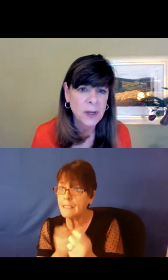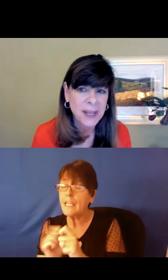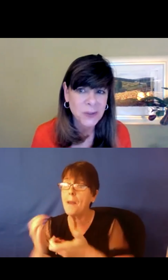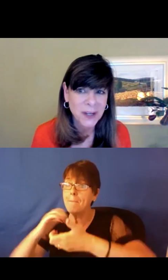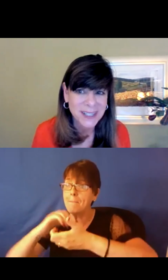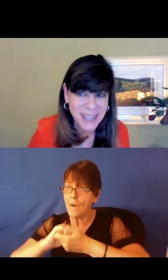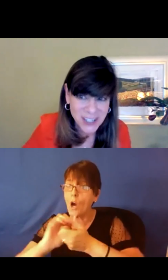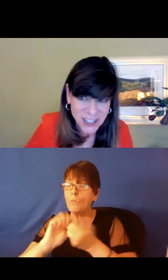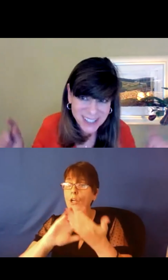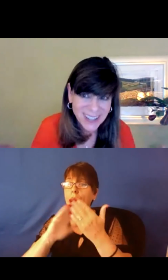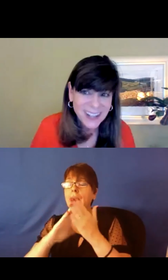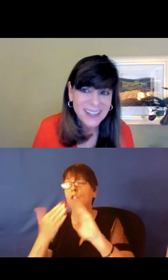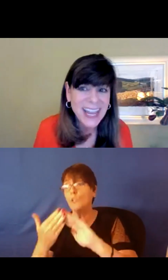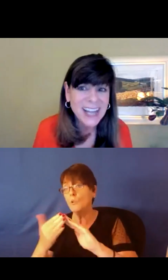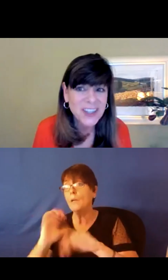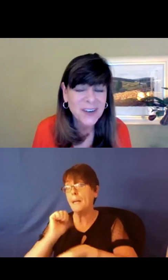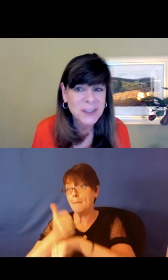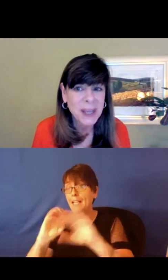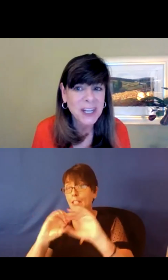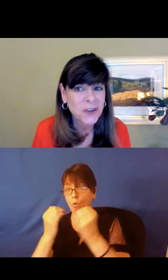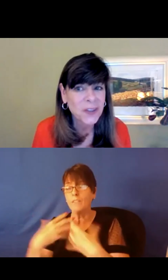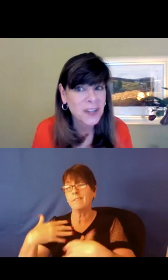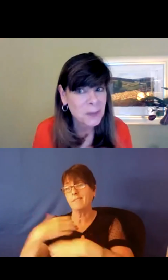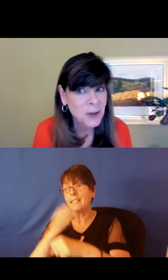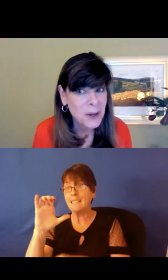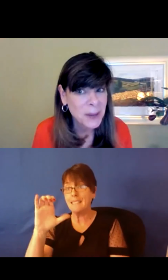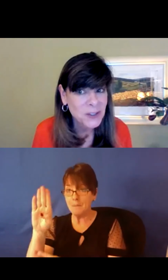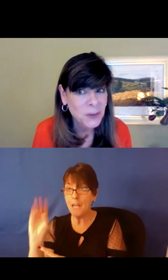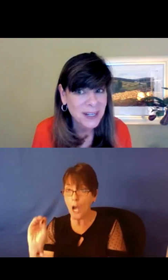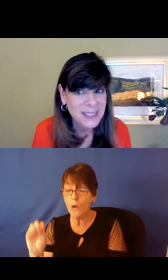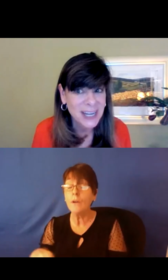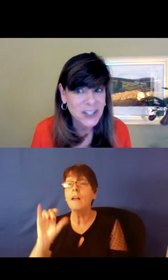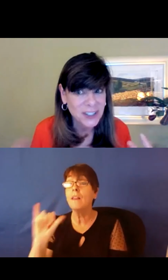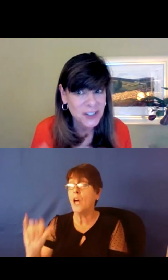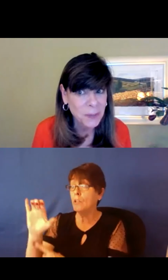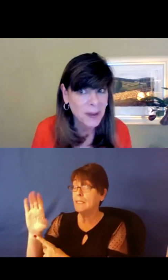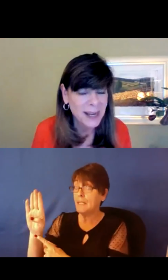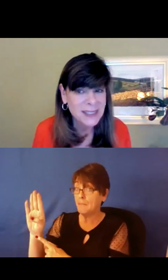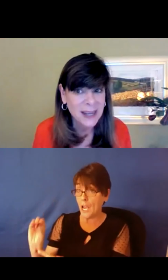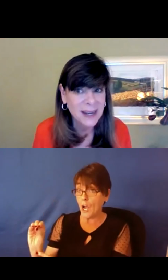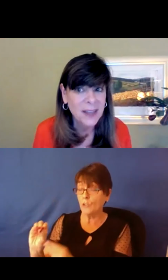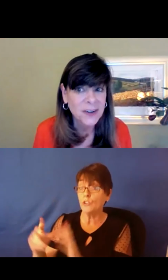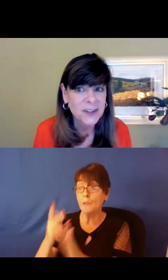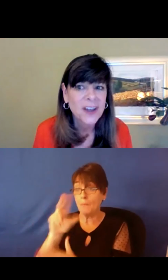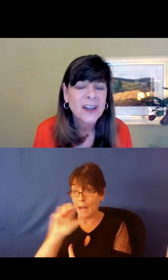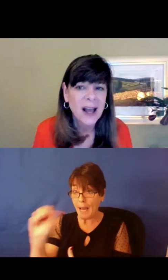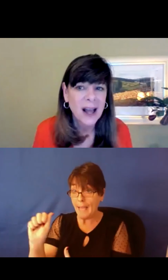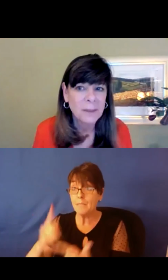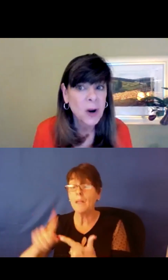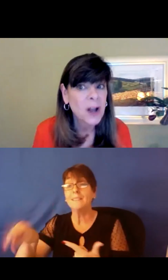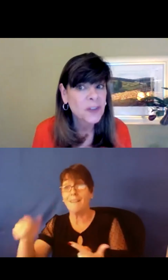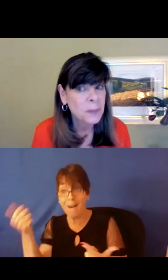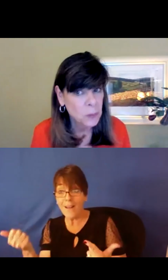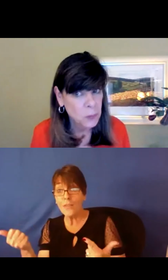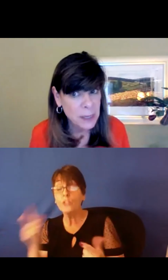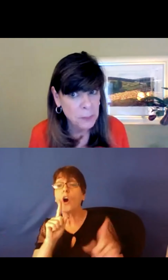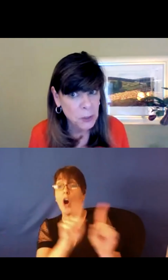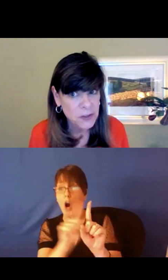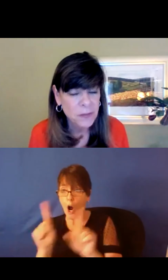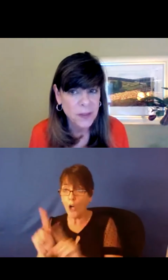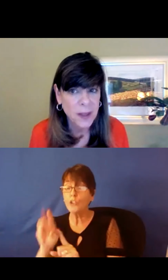with community-based organizations. The catch there is making sure that the community-based organizations, AAAs and others, are also